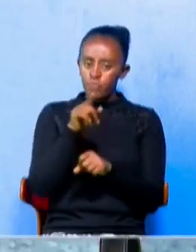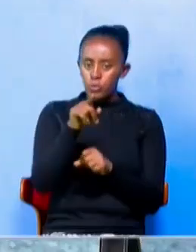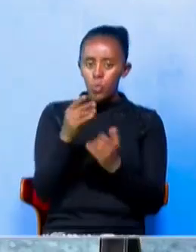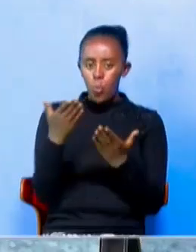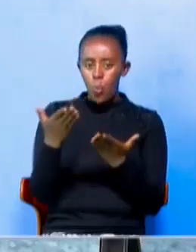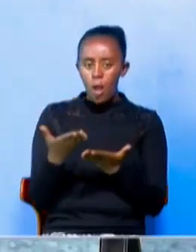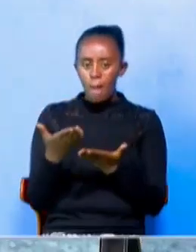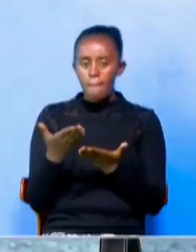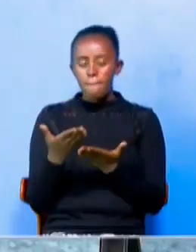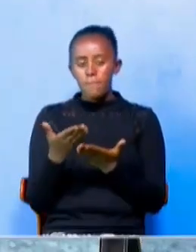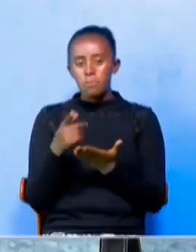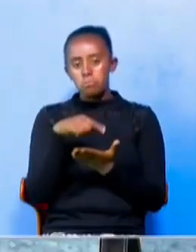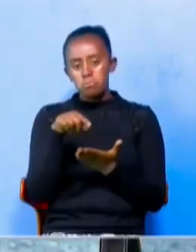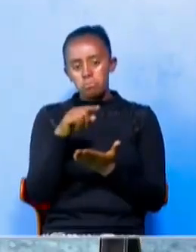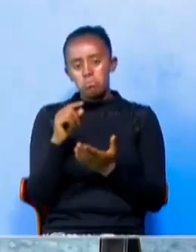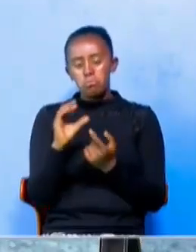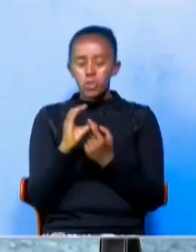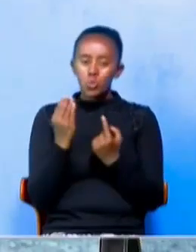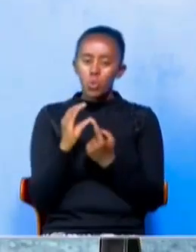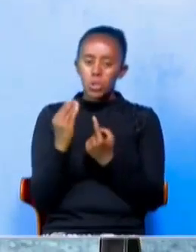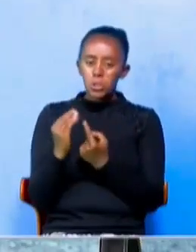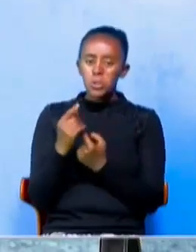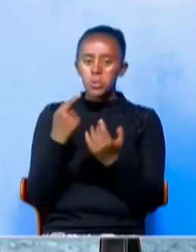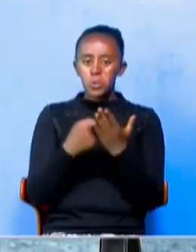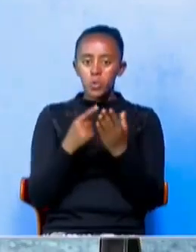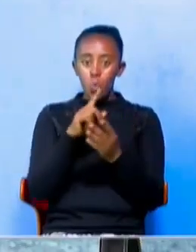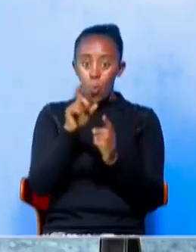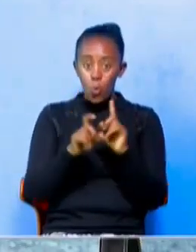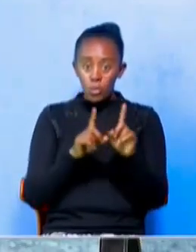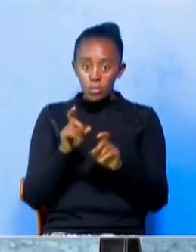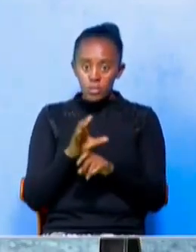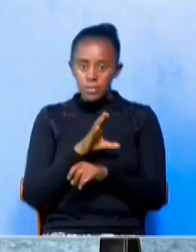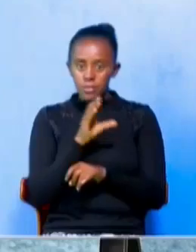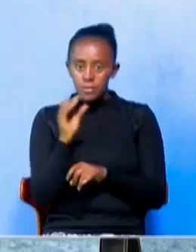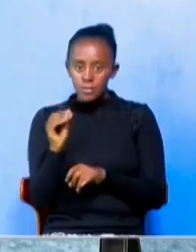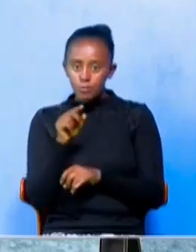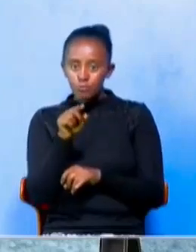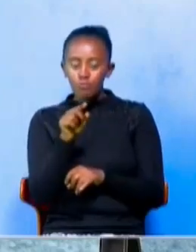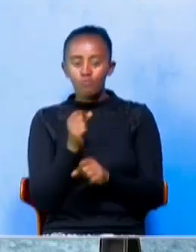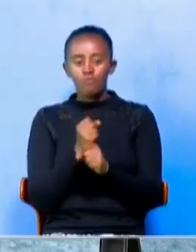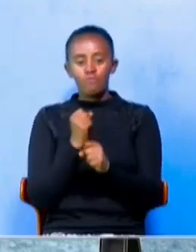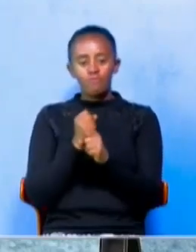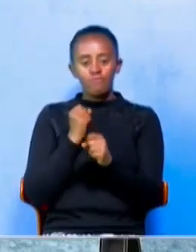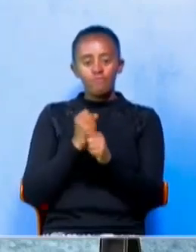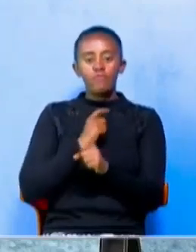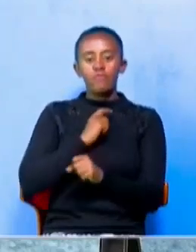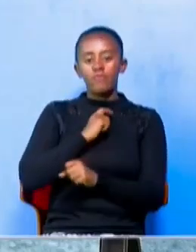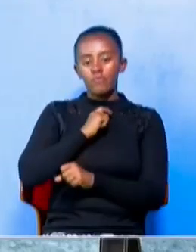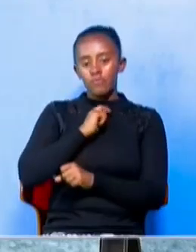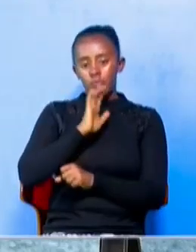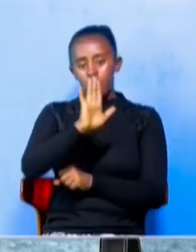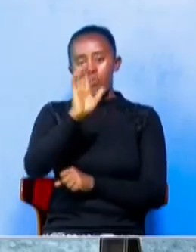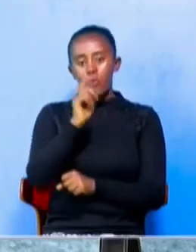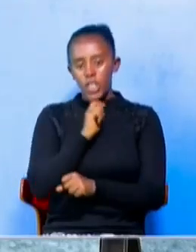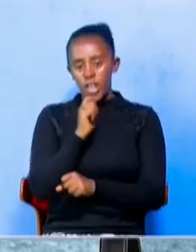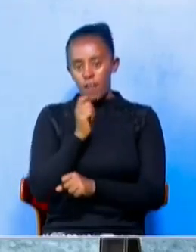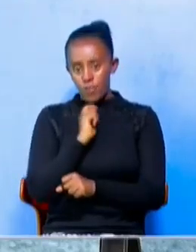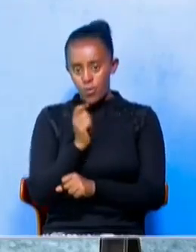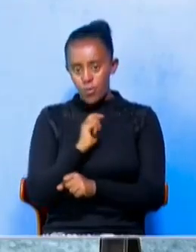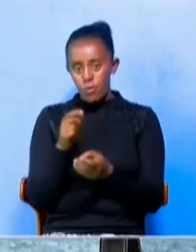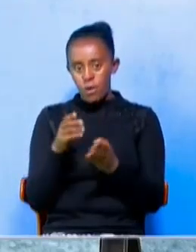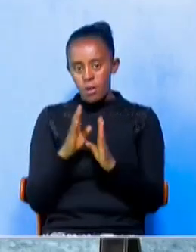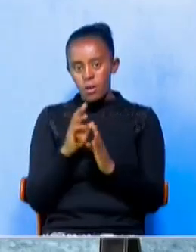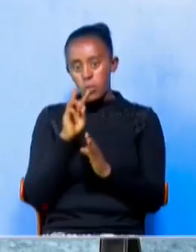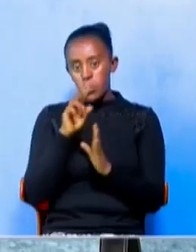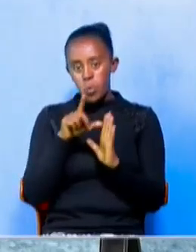take any of the situation among these questions, and then you are going to conduct your interview. Let me give you